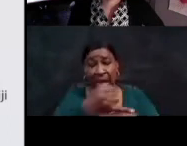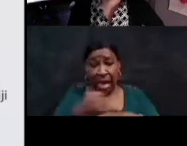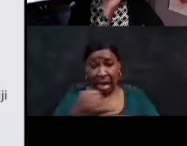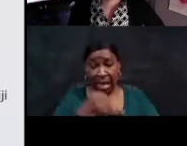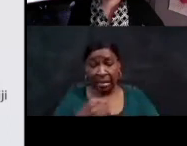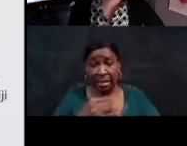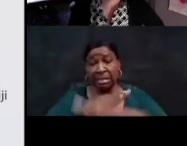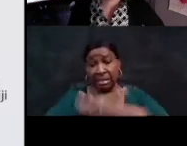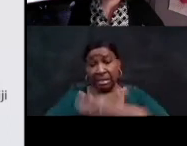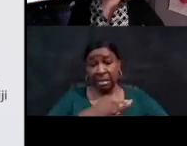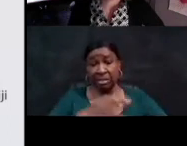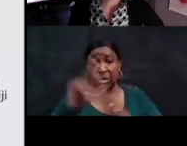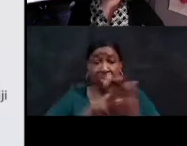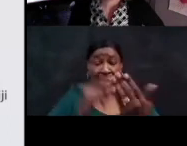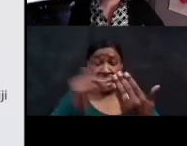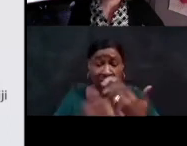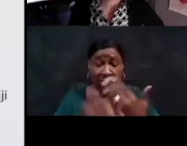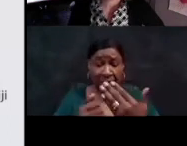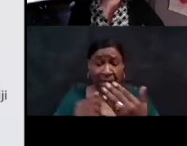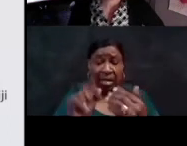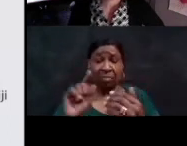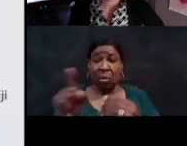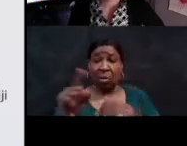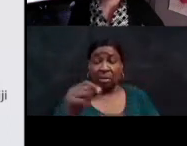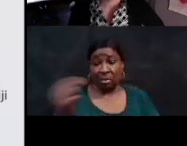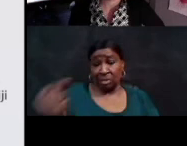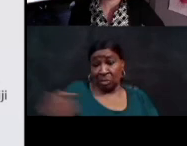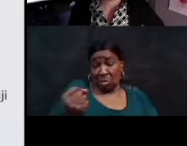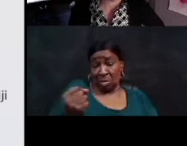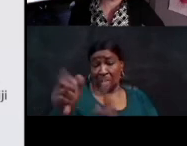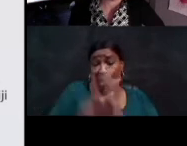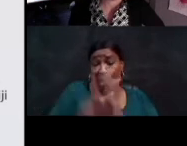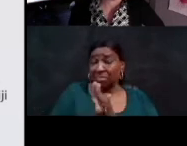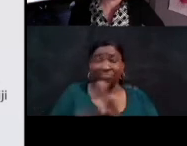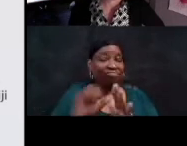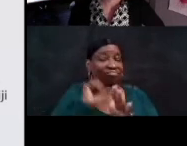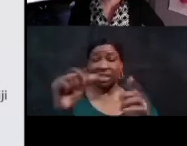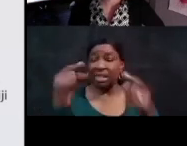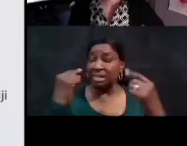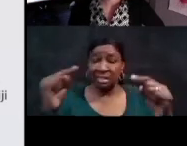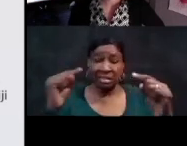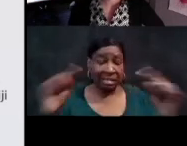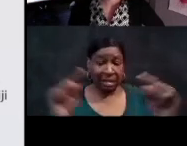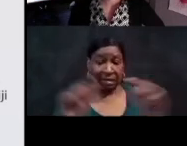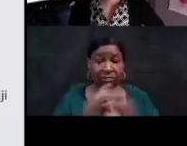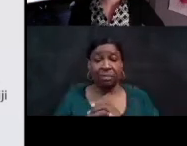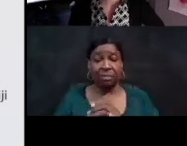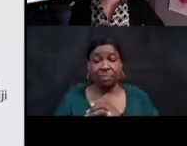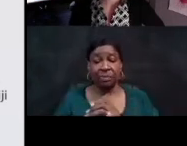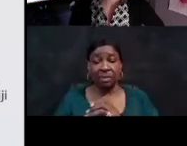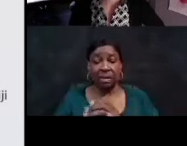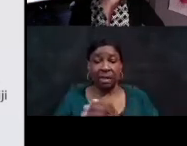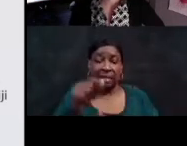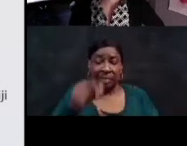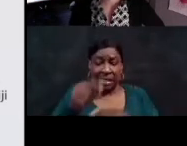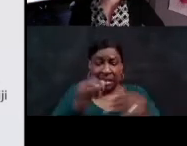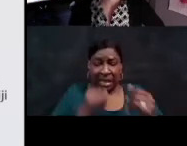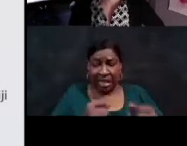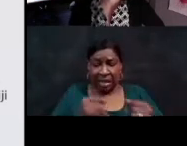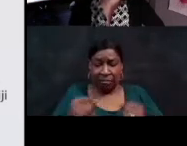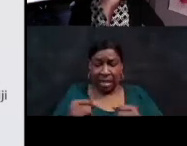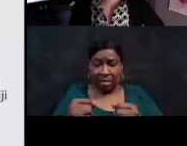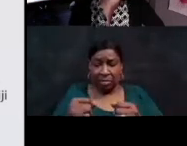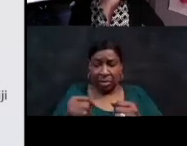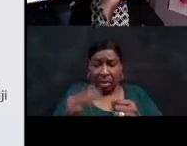evidence that deterrence policies do not work, such as interception and detention, are these individual migration